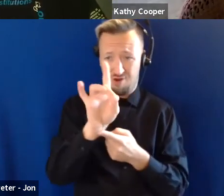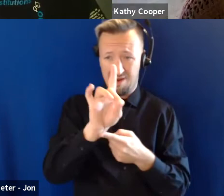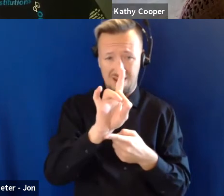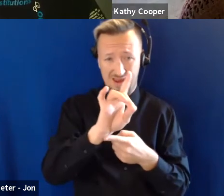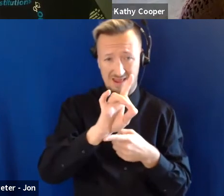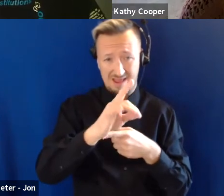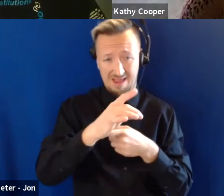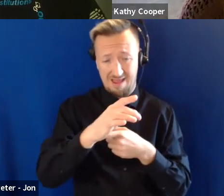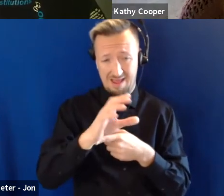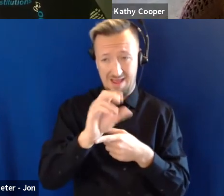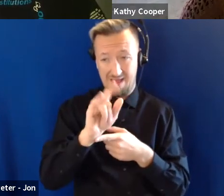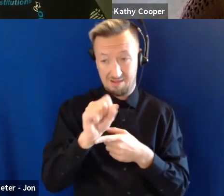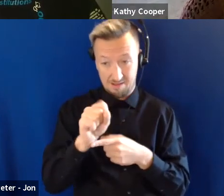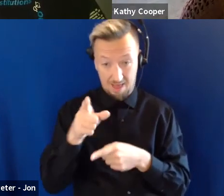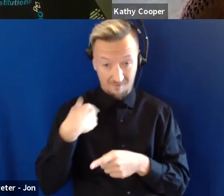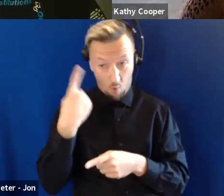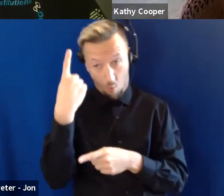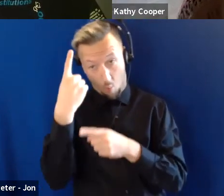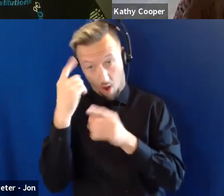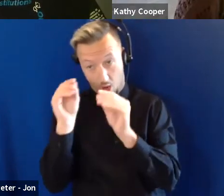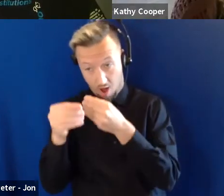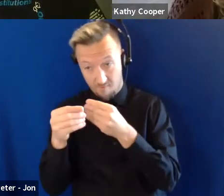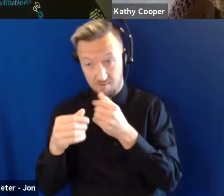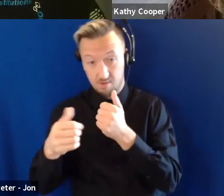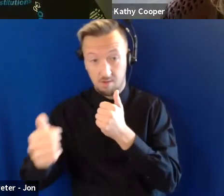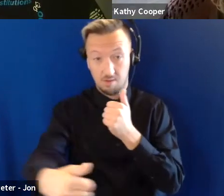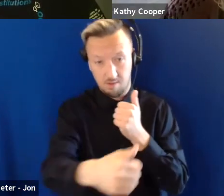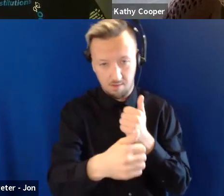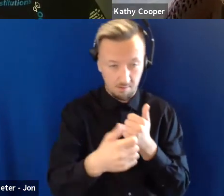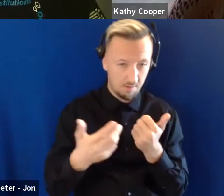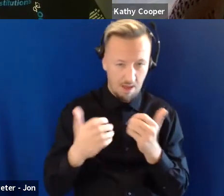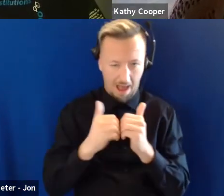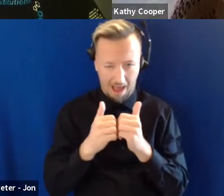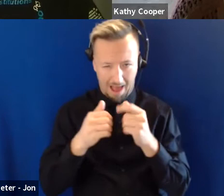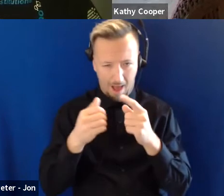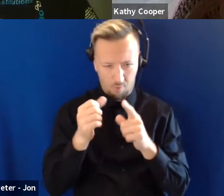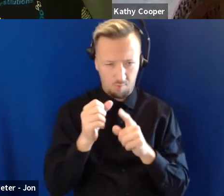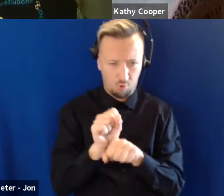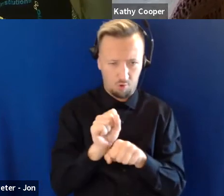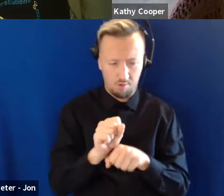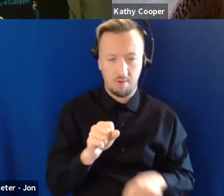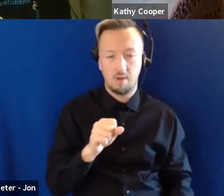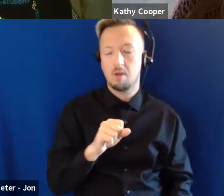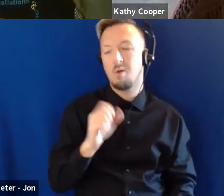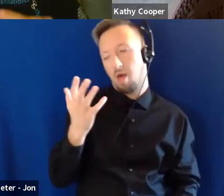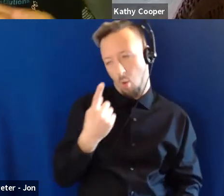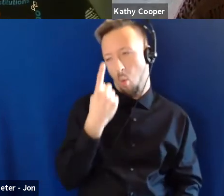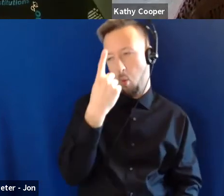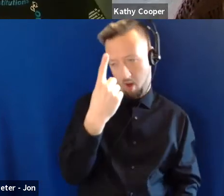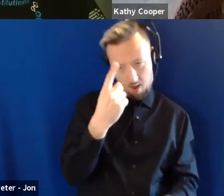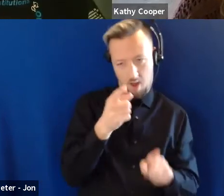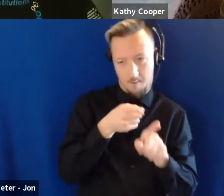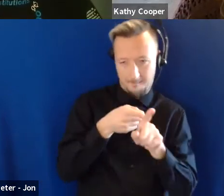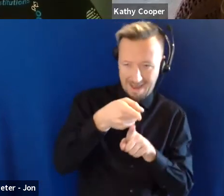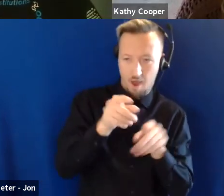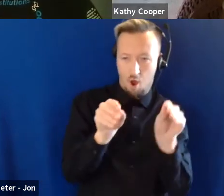satellites? Well, and you jump in and help me on this. They have one main office. They used